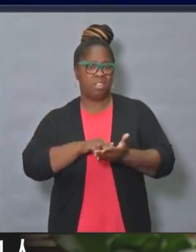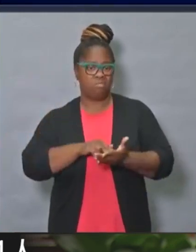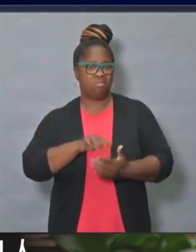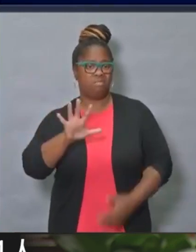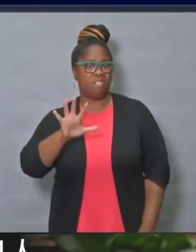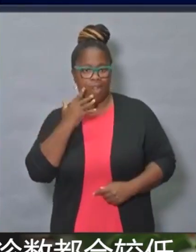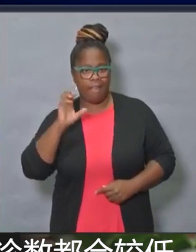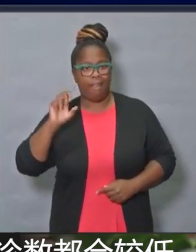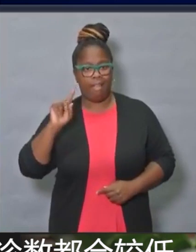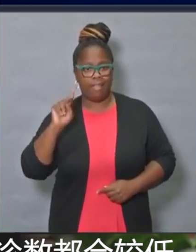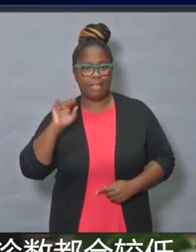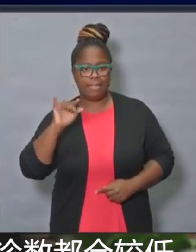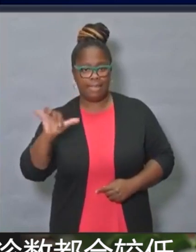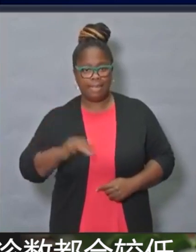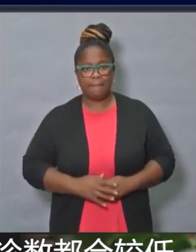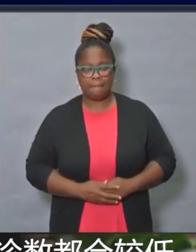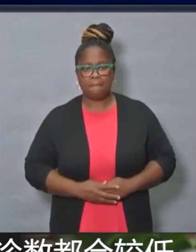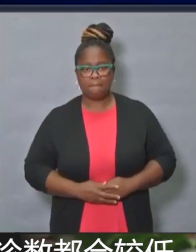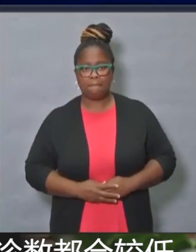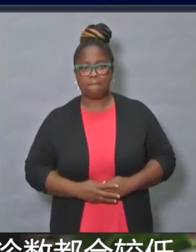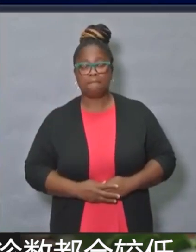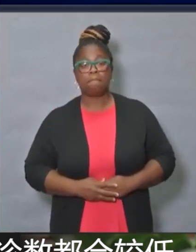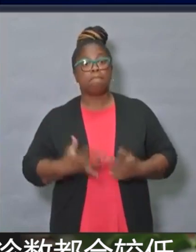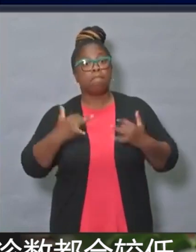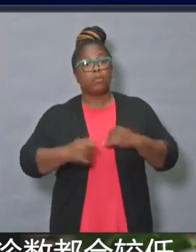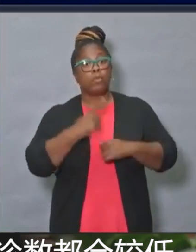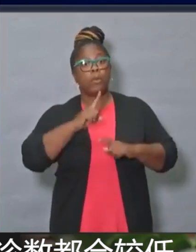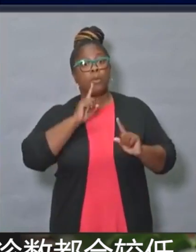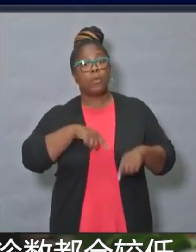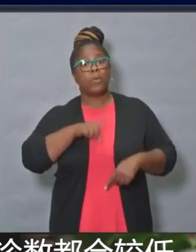3,534 people. Today, we're also reporting